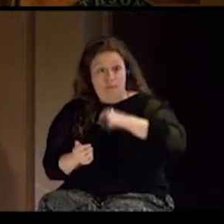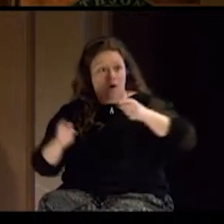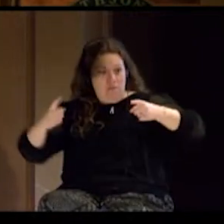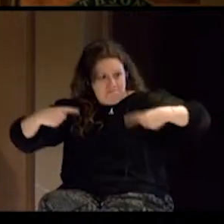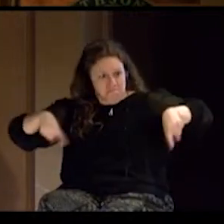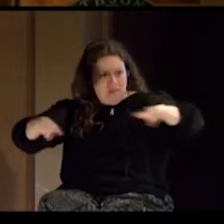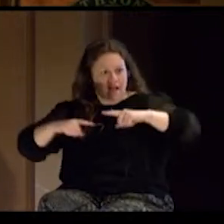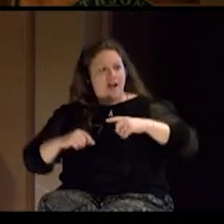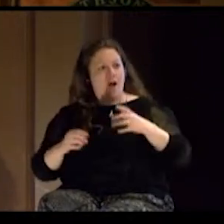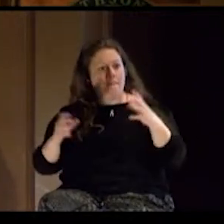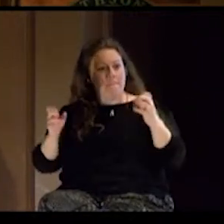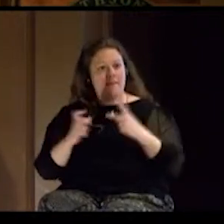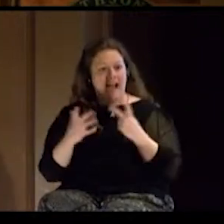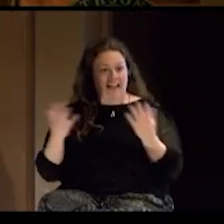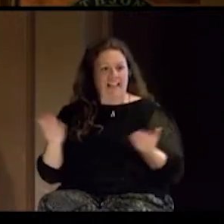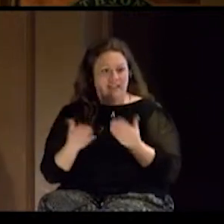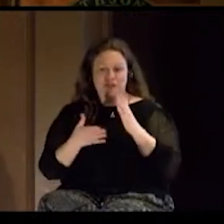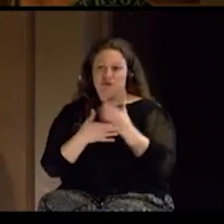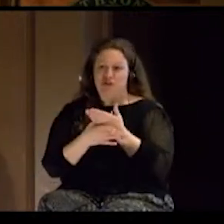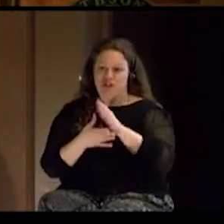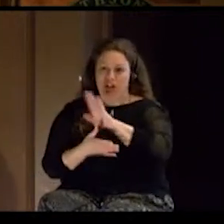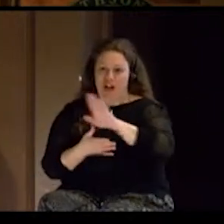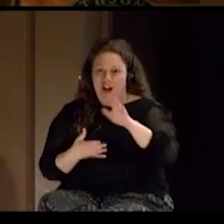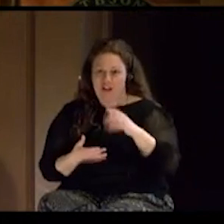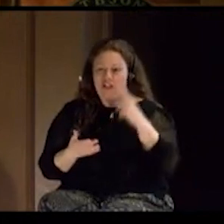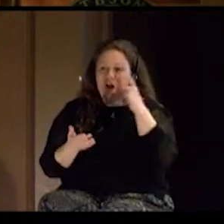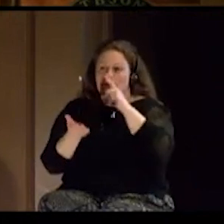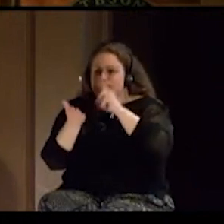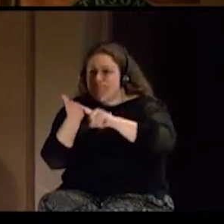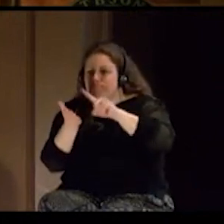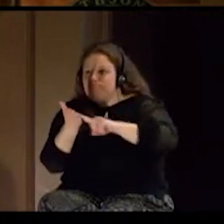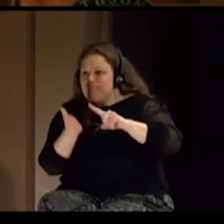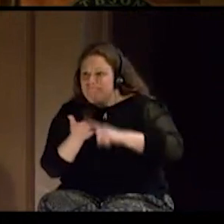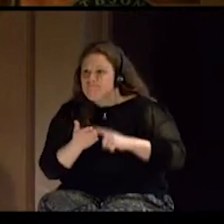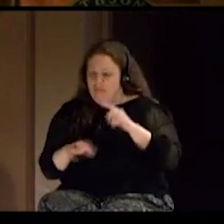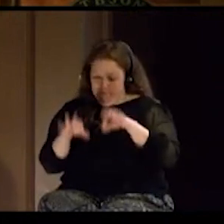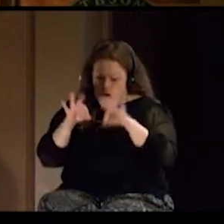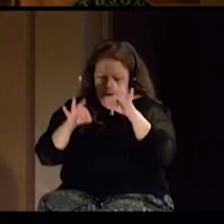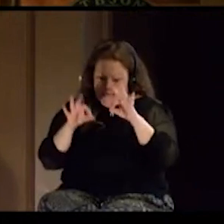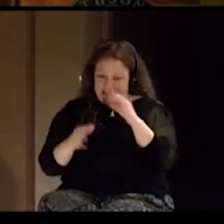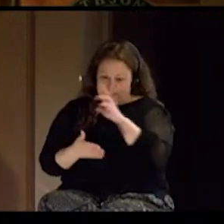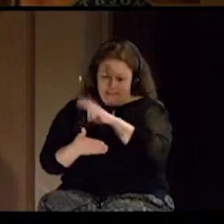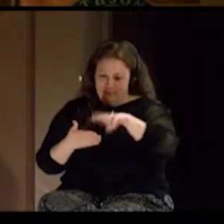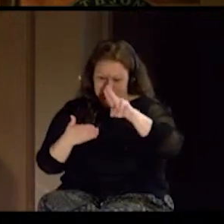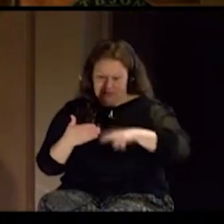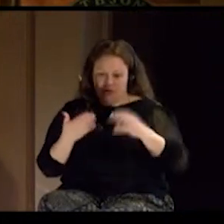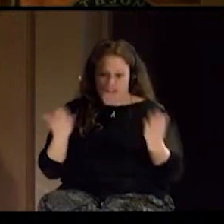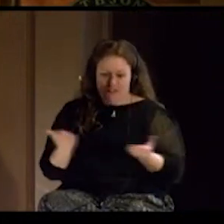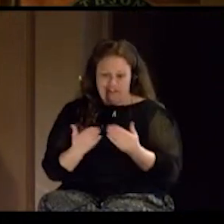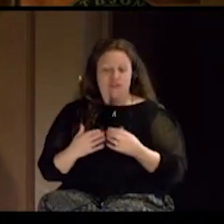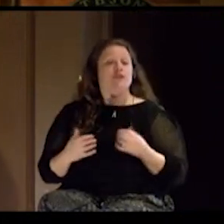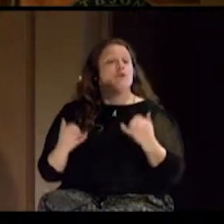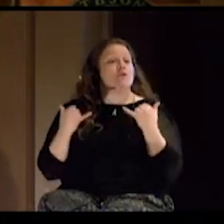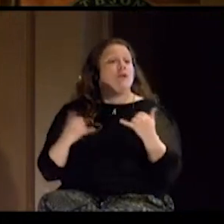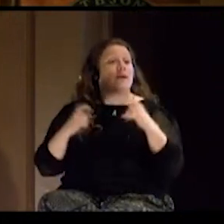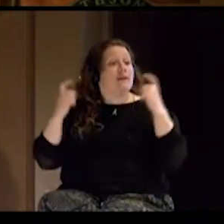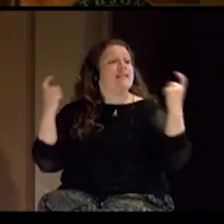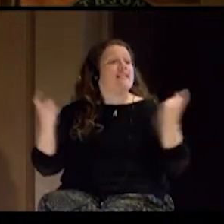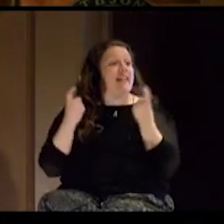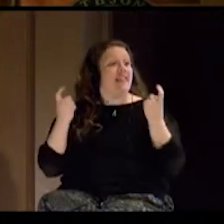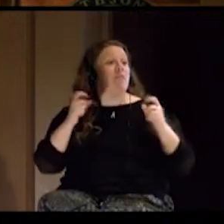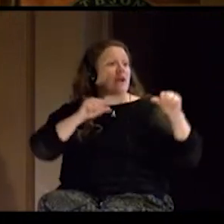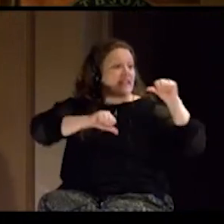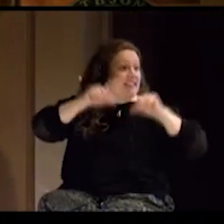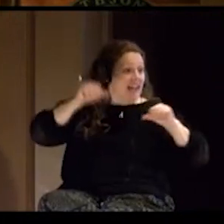science journeys with us. So in celebration of Earth Day, we also celebrate our fellows along with the science that they are